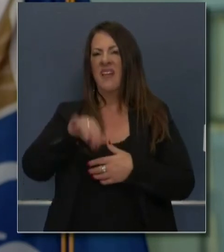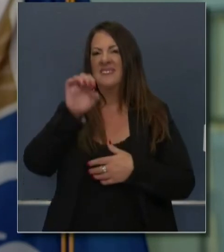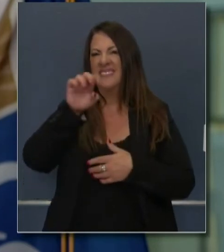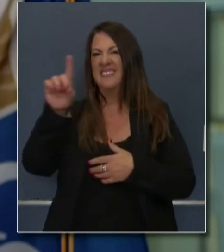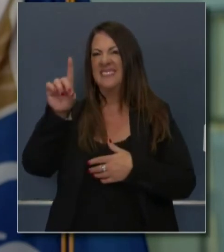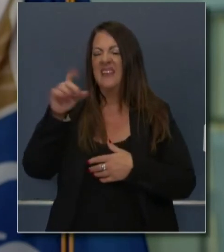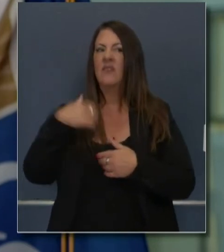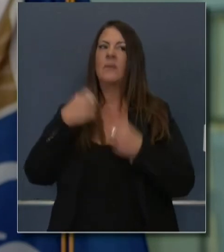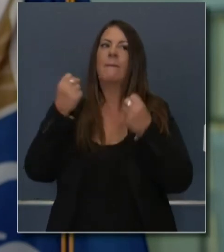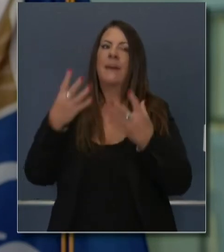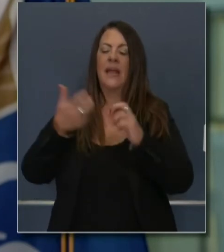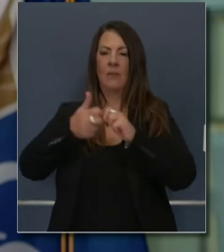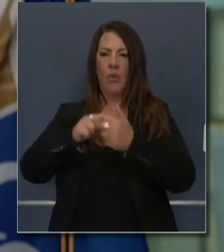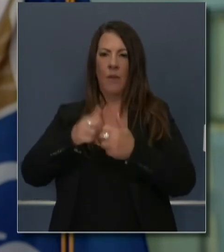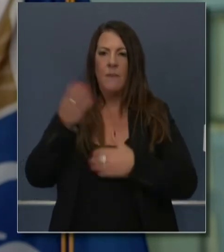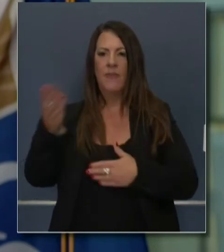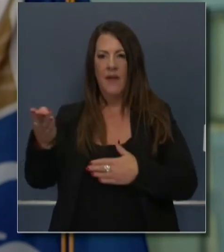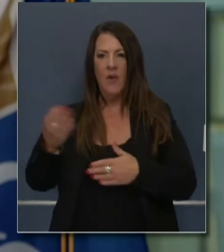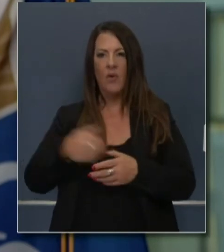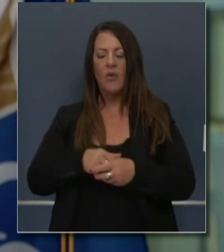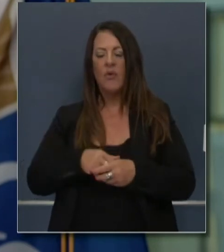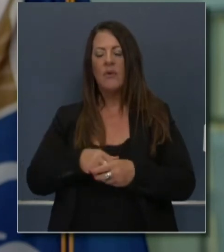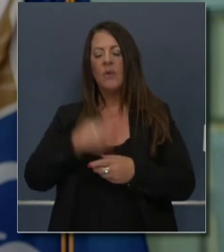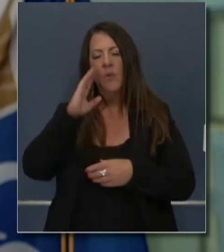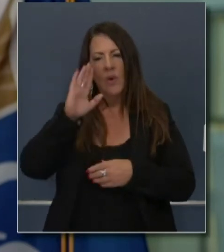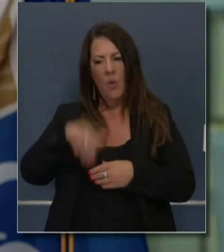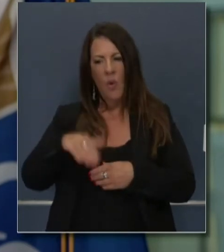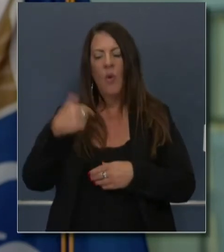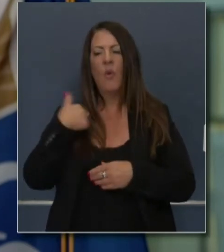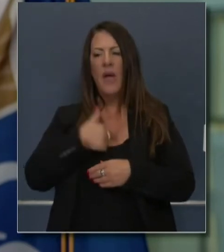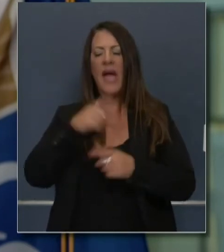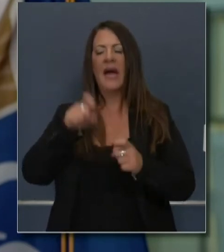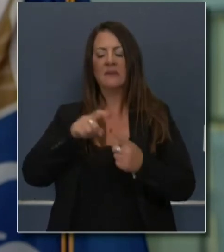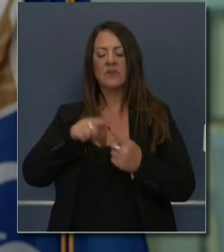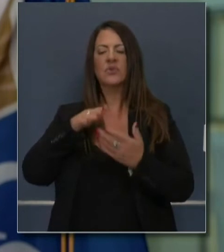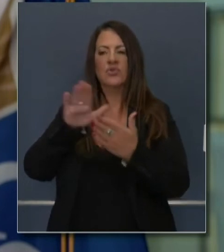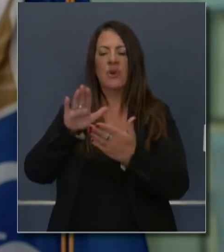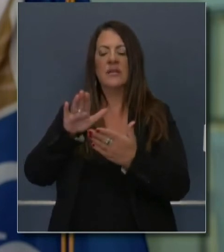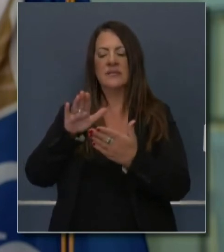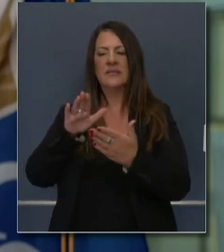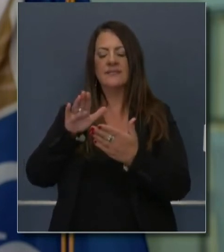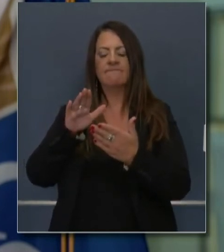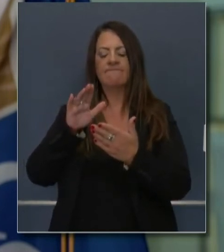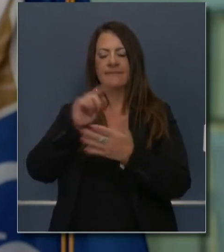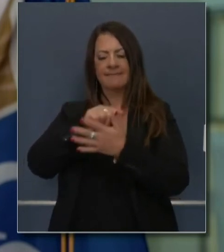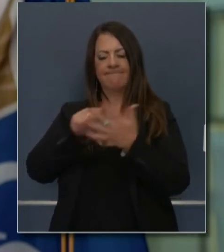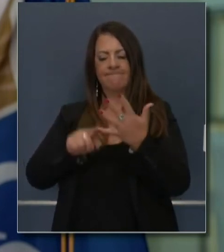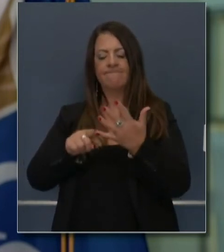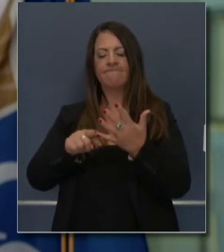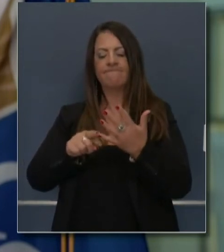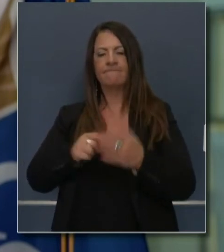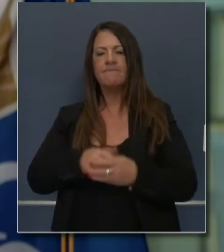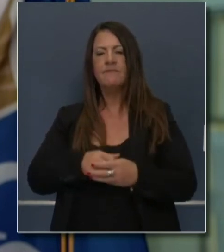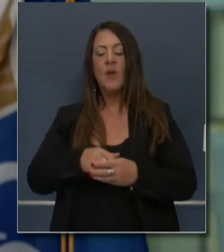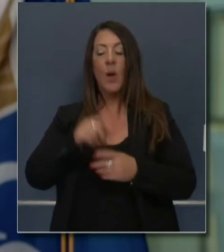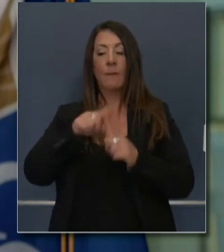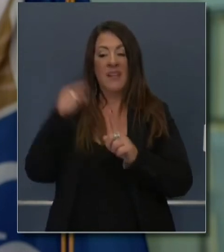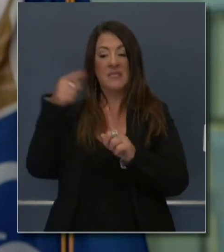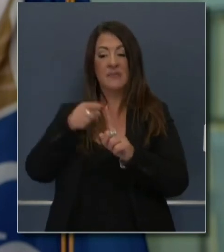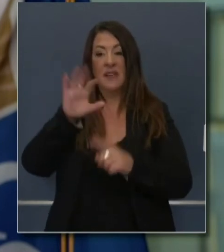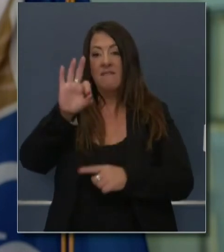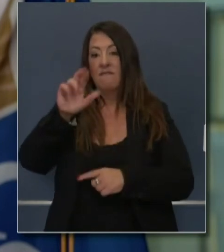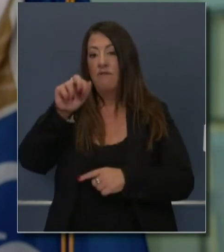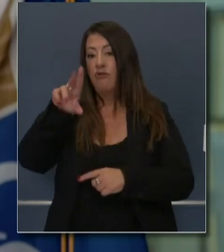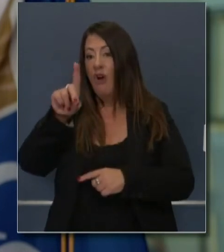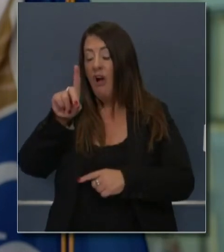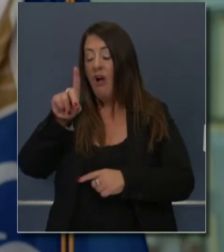many challenges that we also have to address in real time. And this specific example of fraud is not